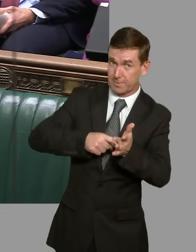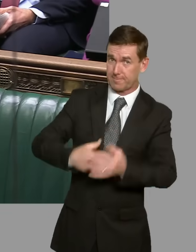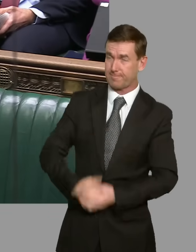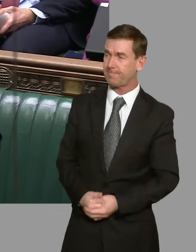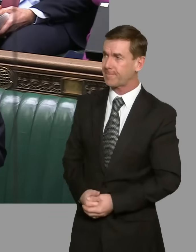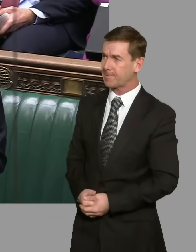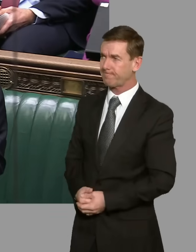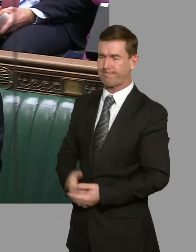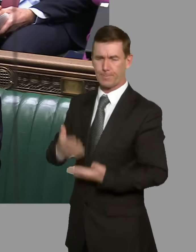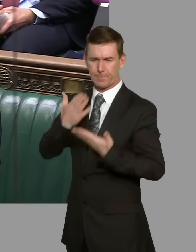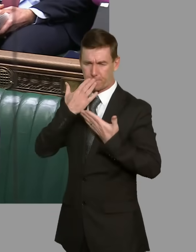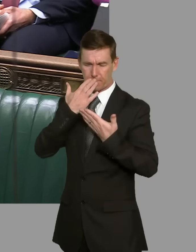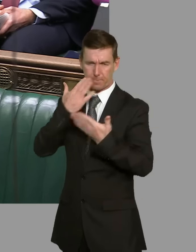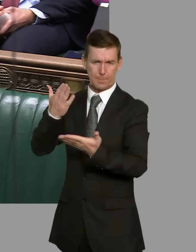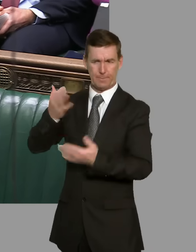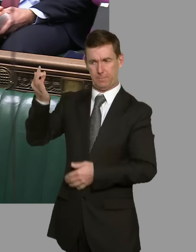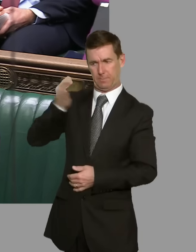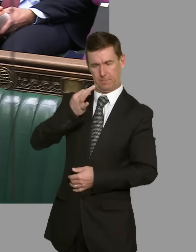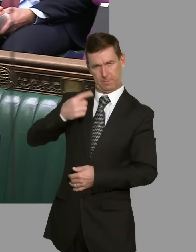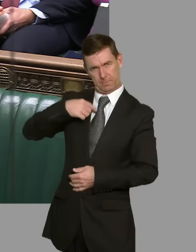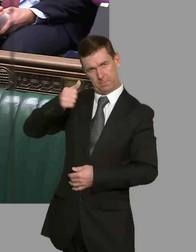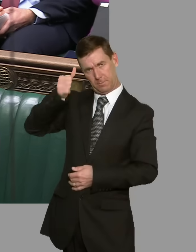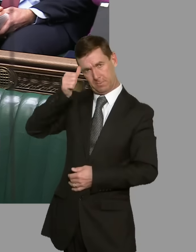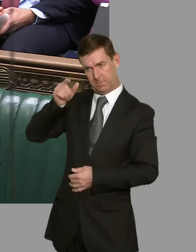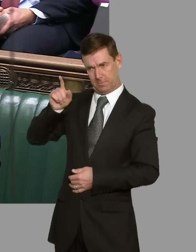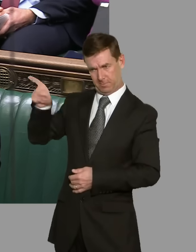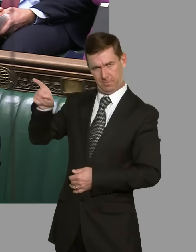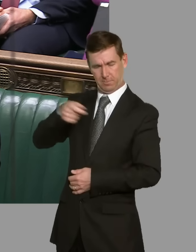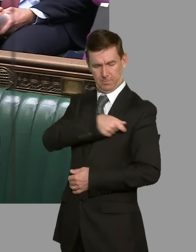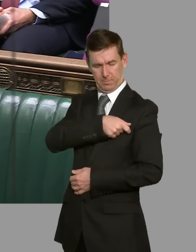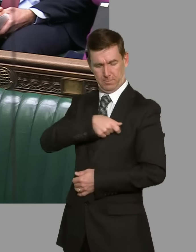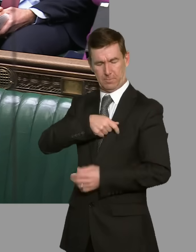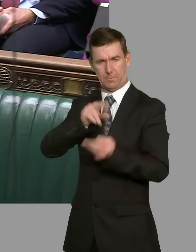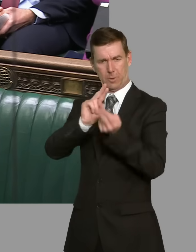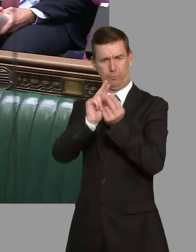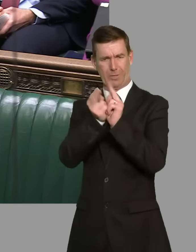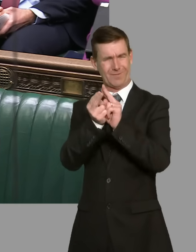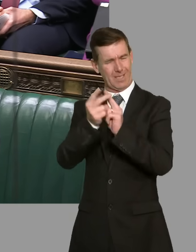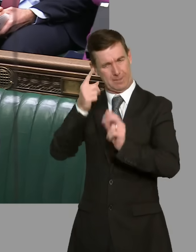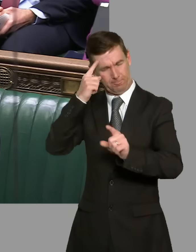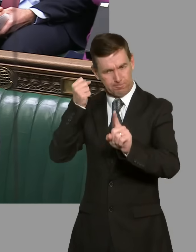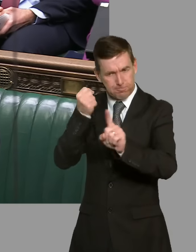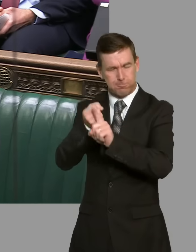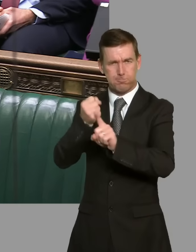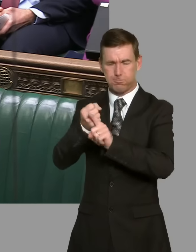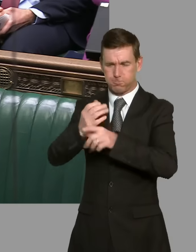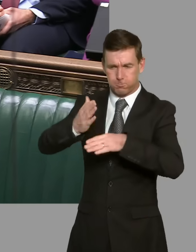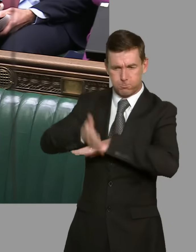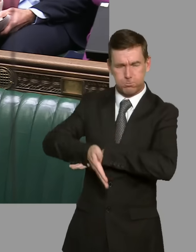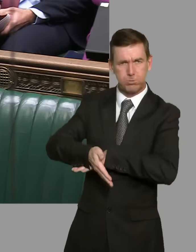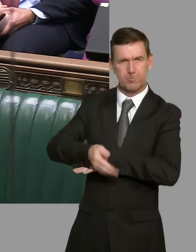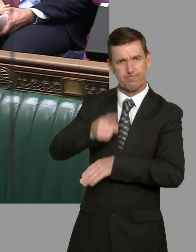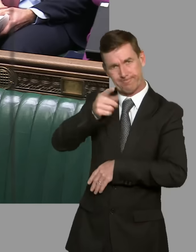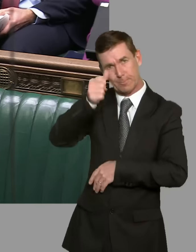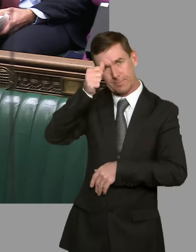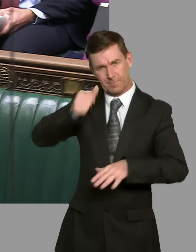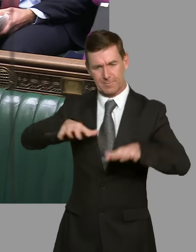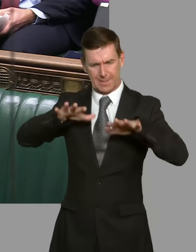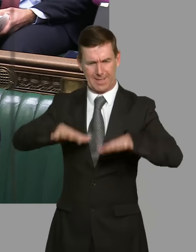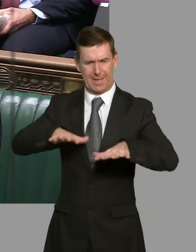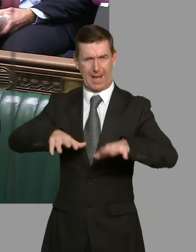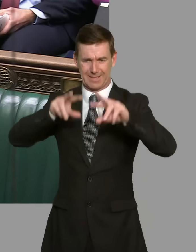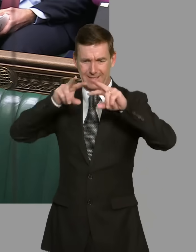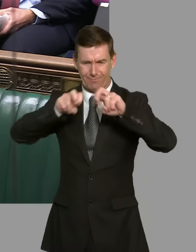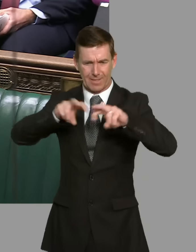on this scheme. As he knows, land investigation works are currently taking place to help establish the